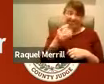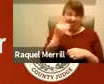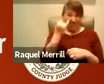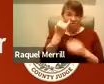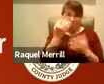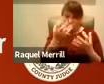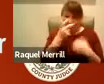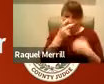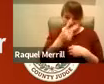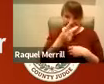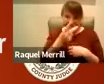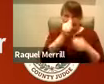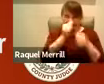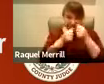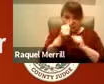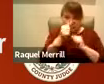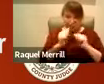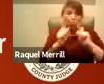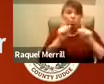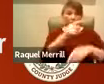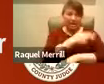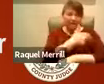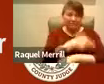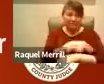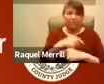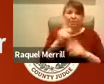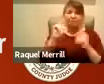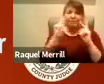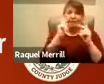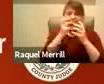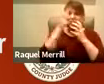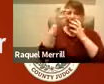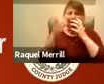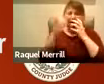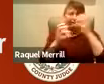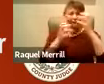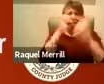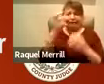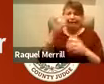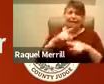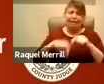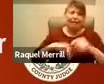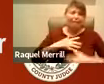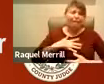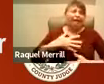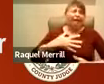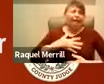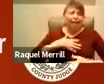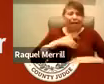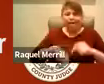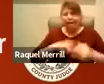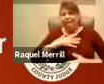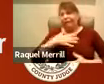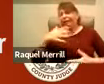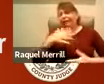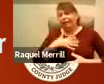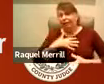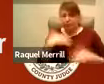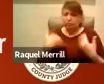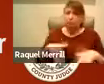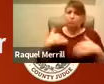any one of those hospitals and just hear the cries of people yelling that they can't breathe and really